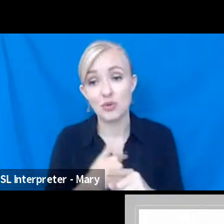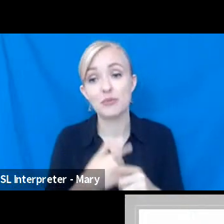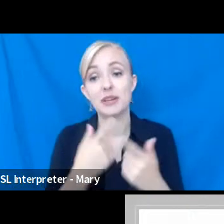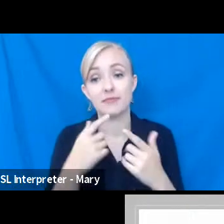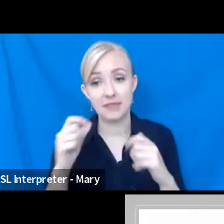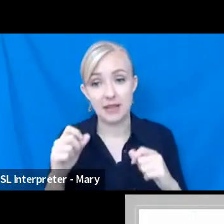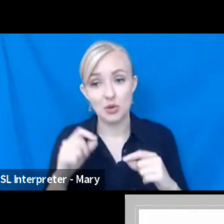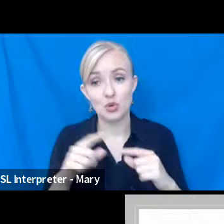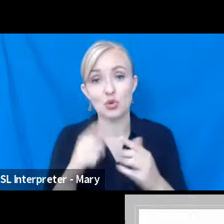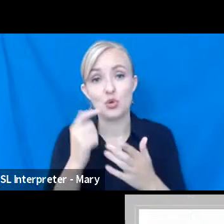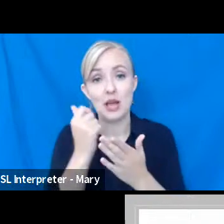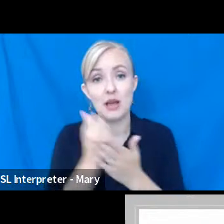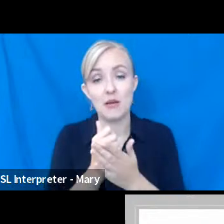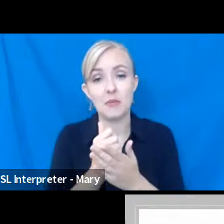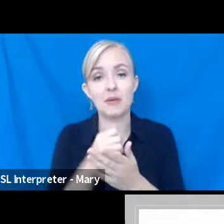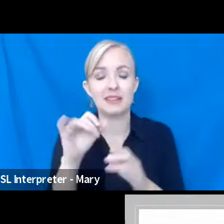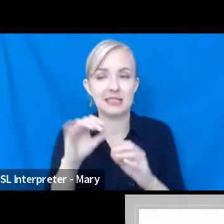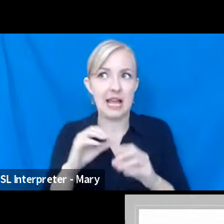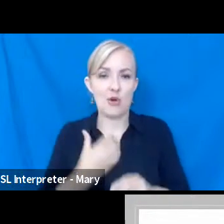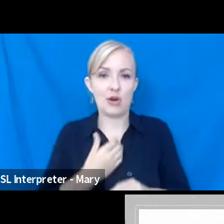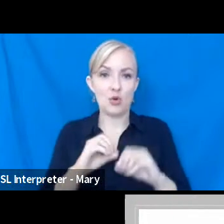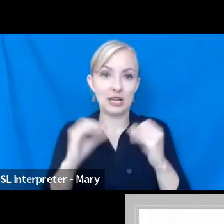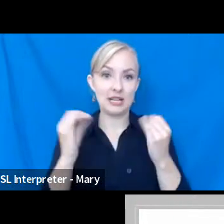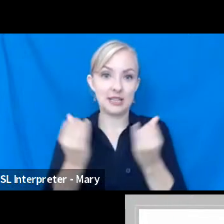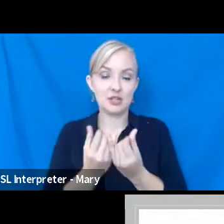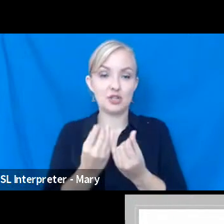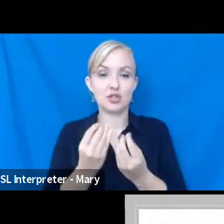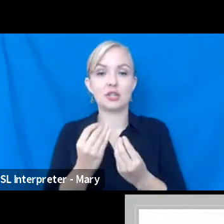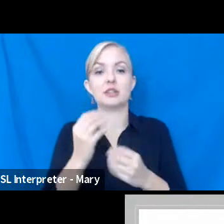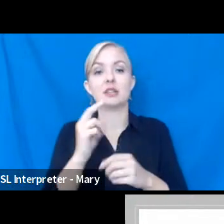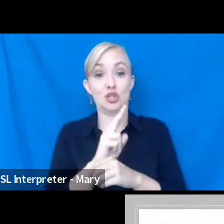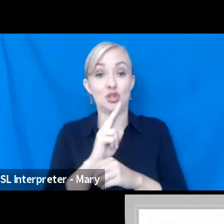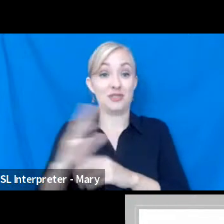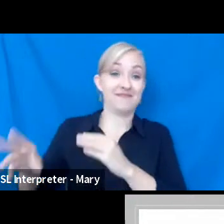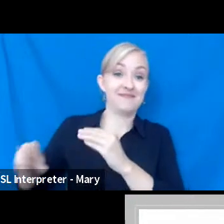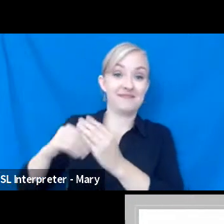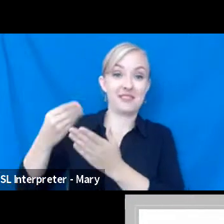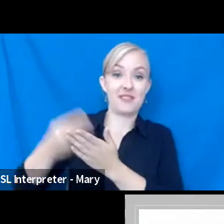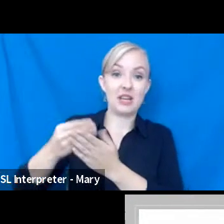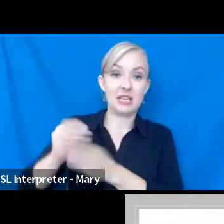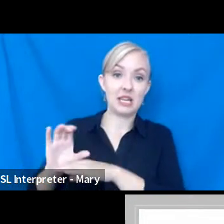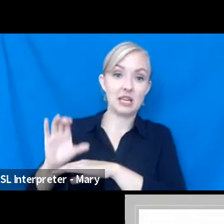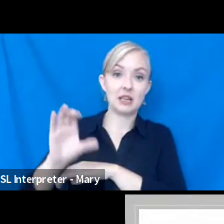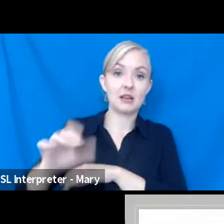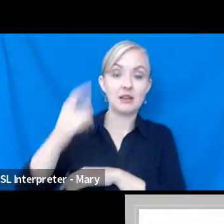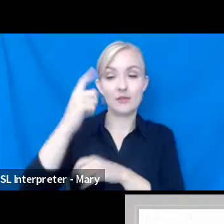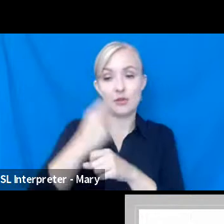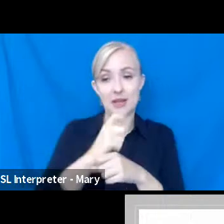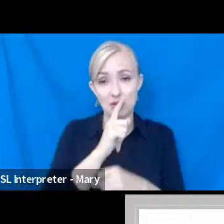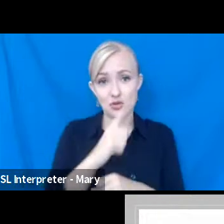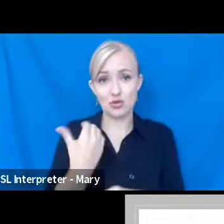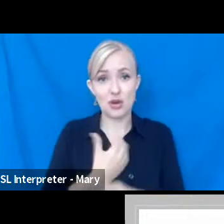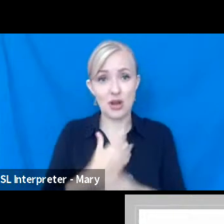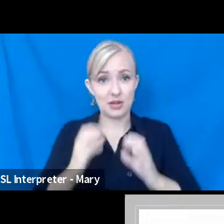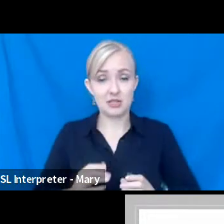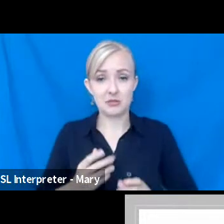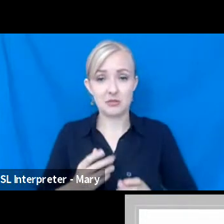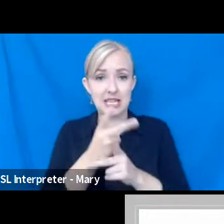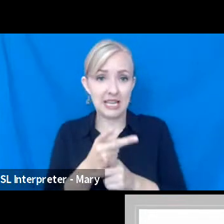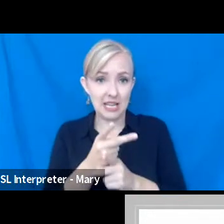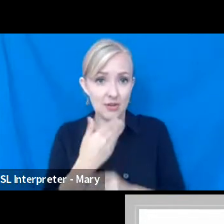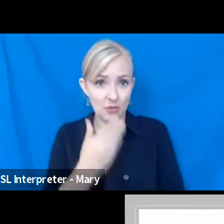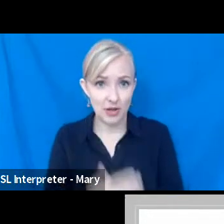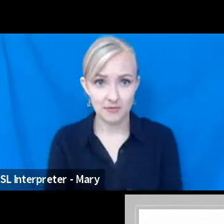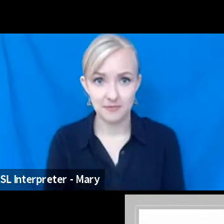to help as an organization use supplemental funding to make sure our consumers are well taken care of.